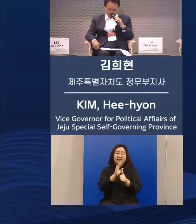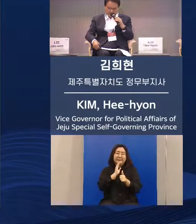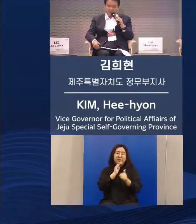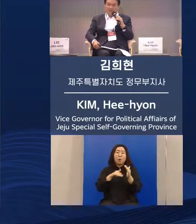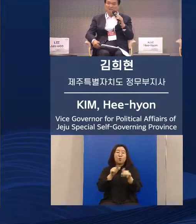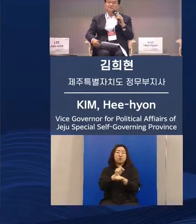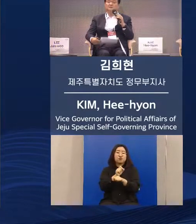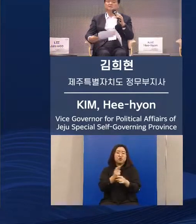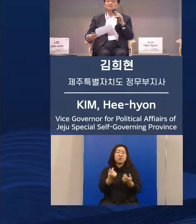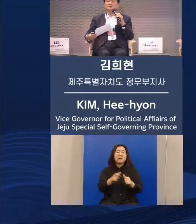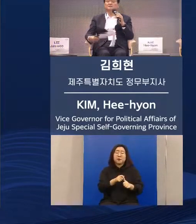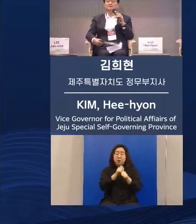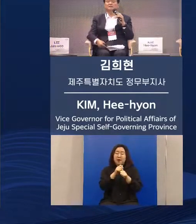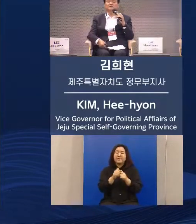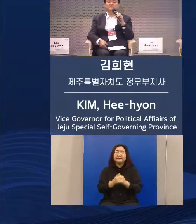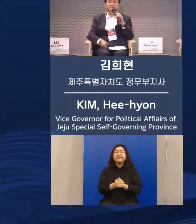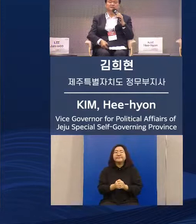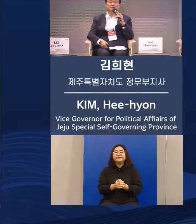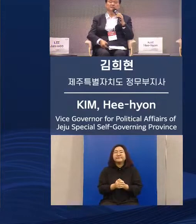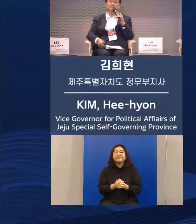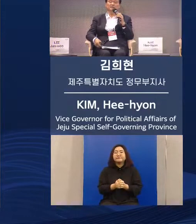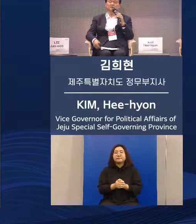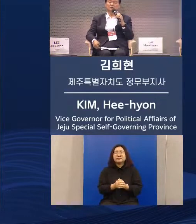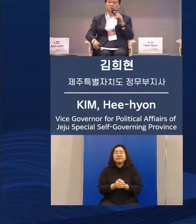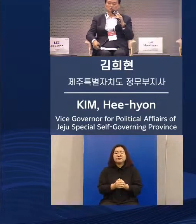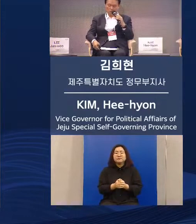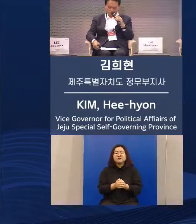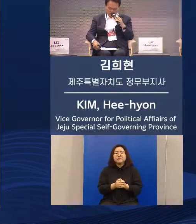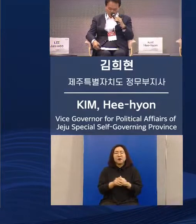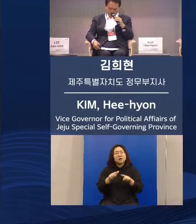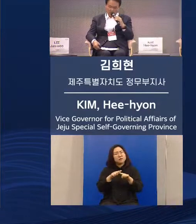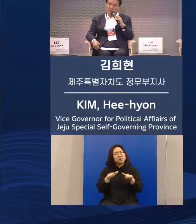public and exclusive sign language interpreters.